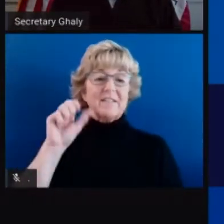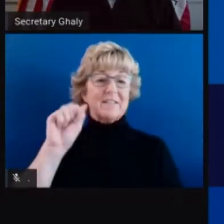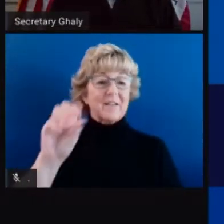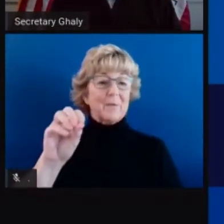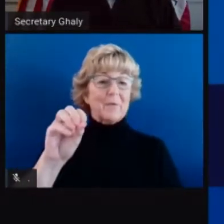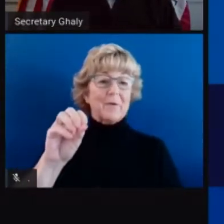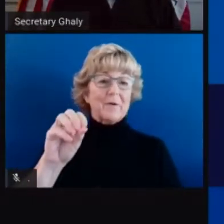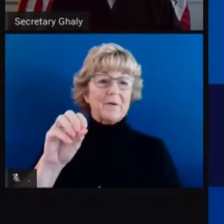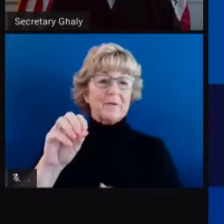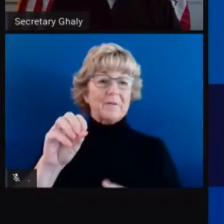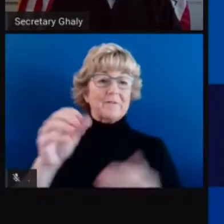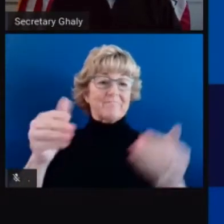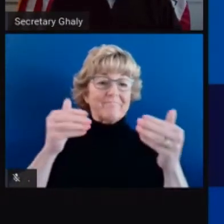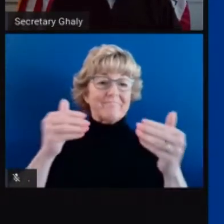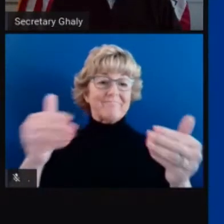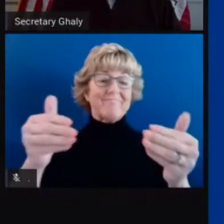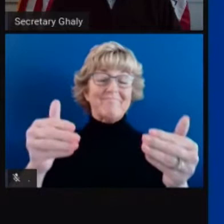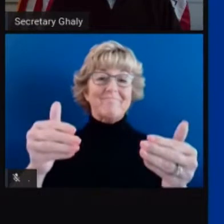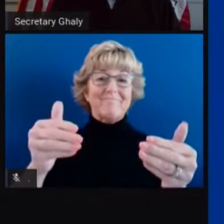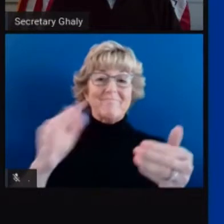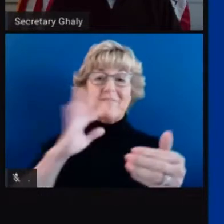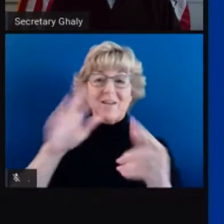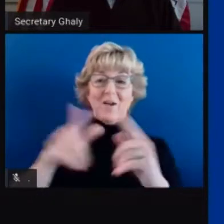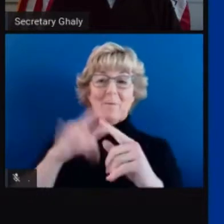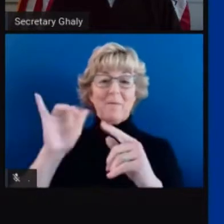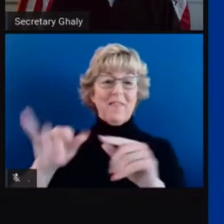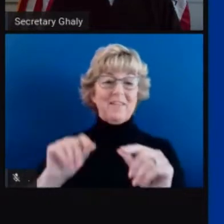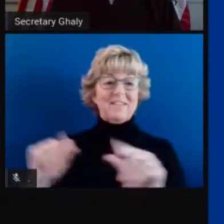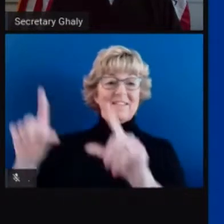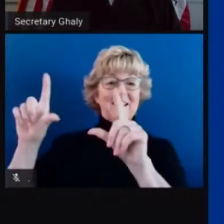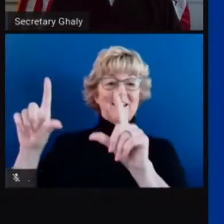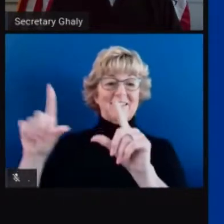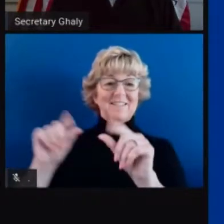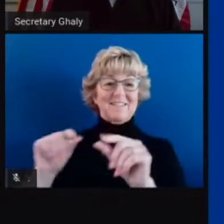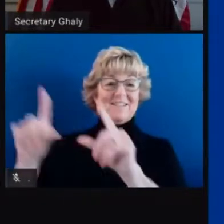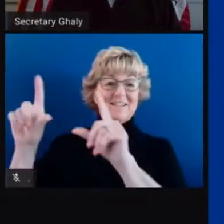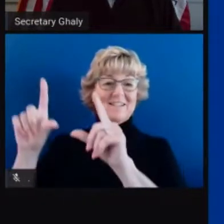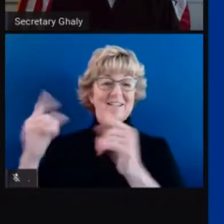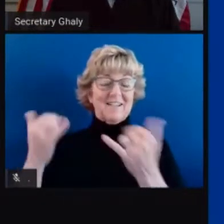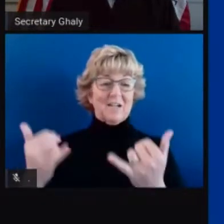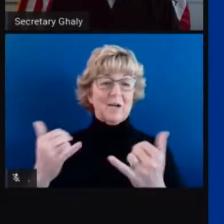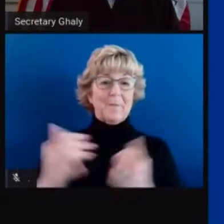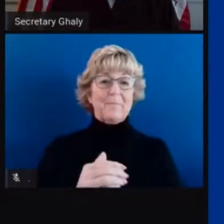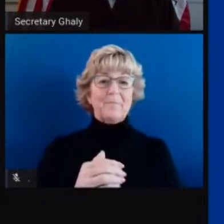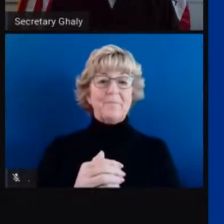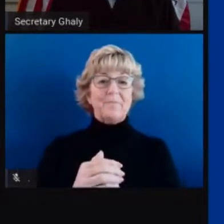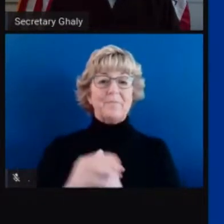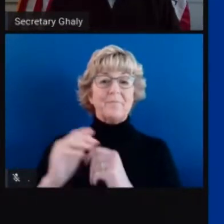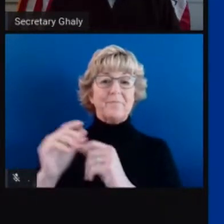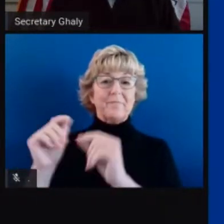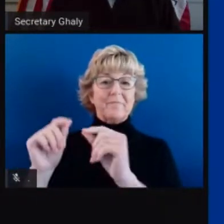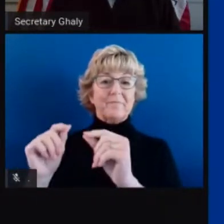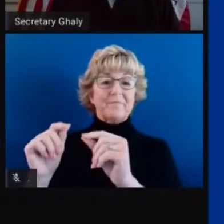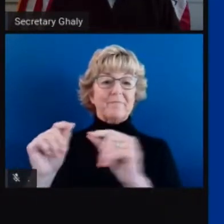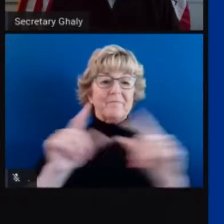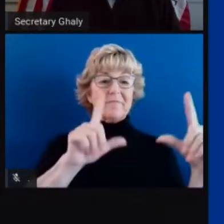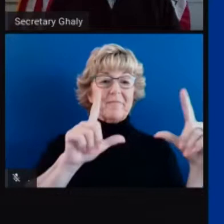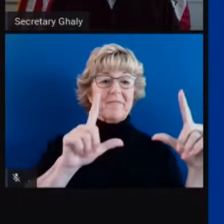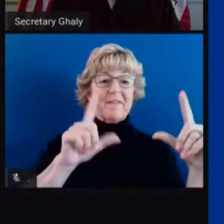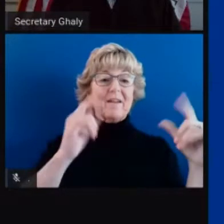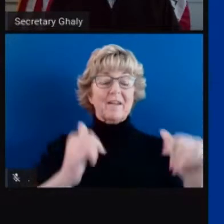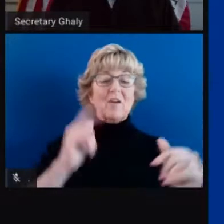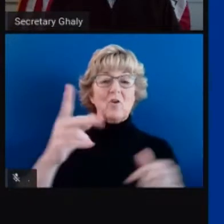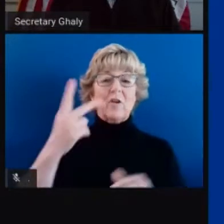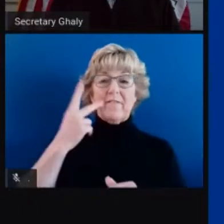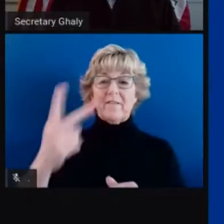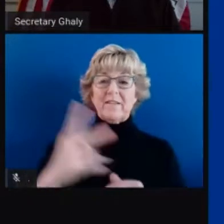So without further ado, let's dig into these slides. So here's a slide I've used with you before. We've shown